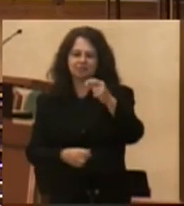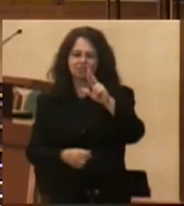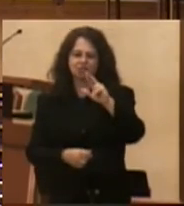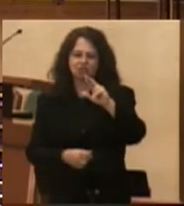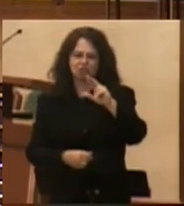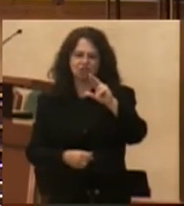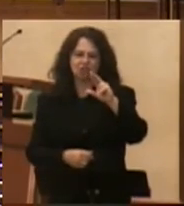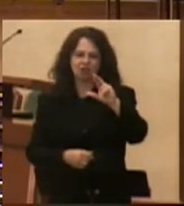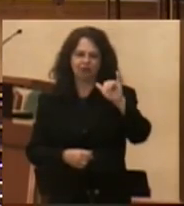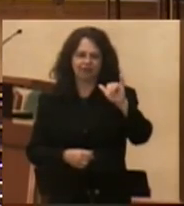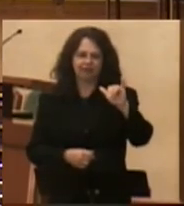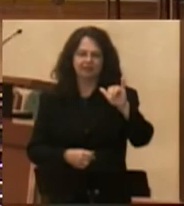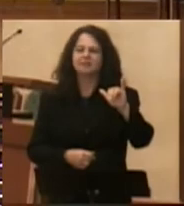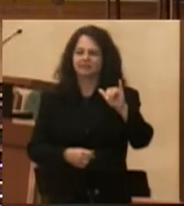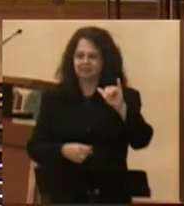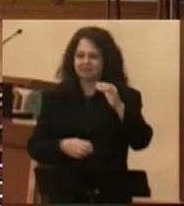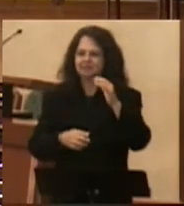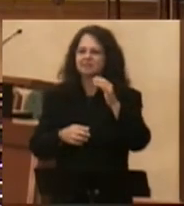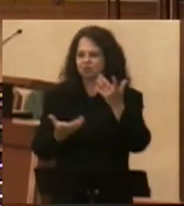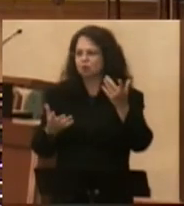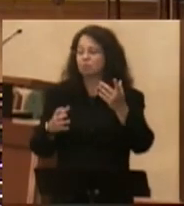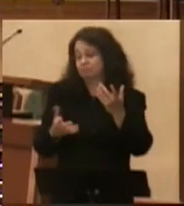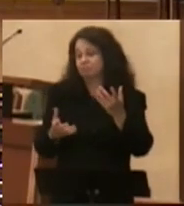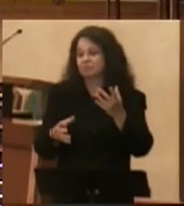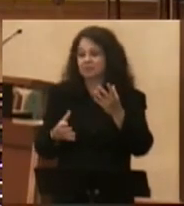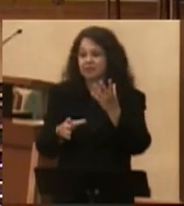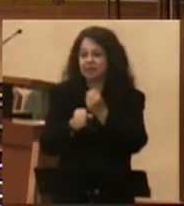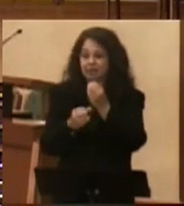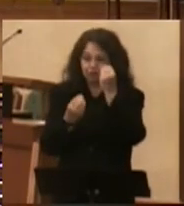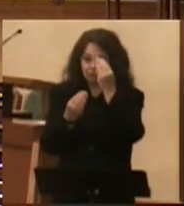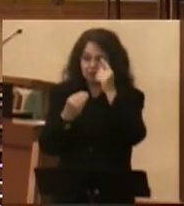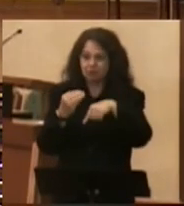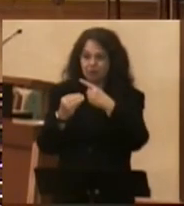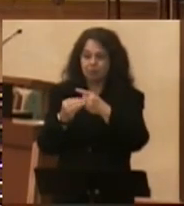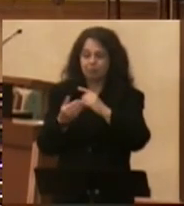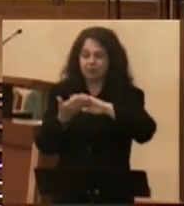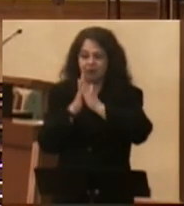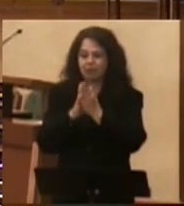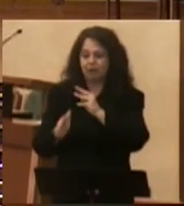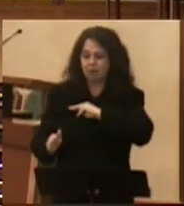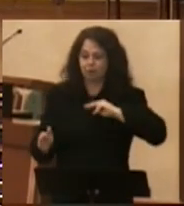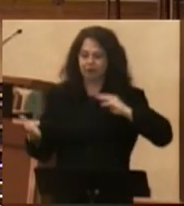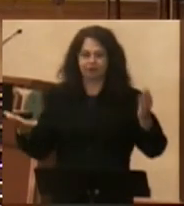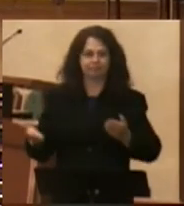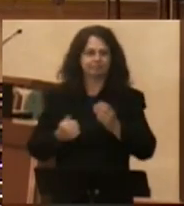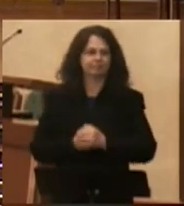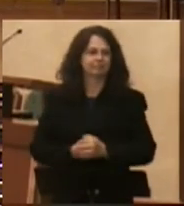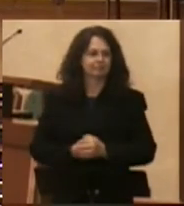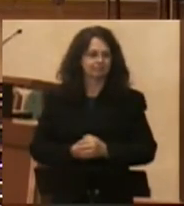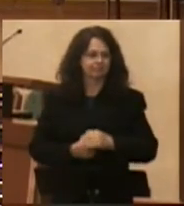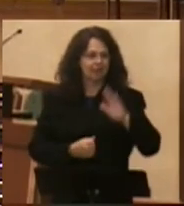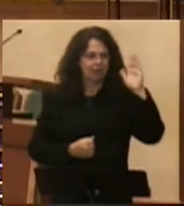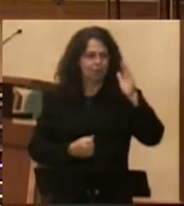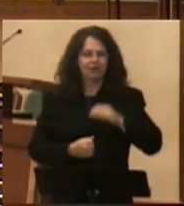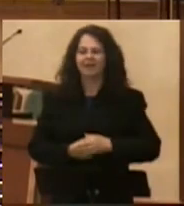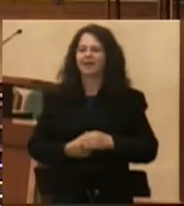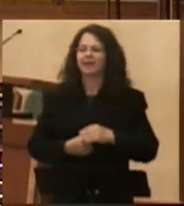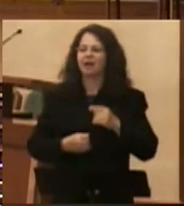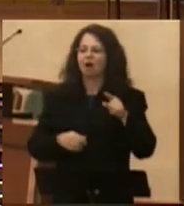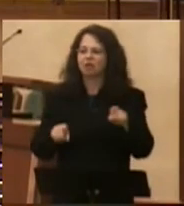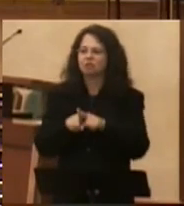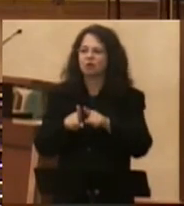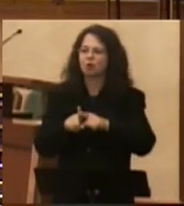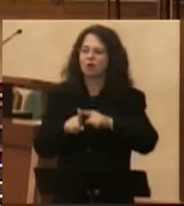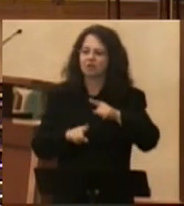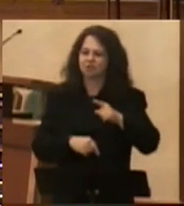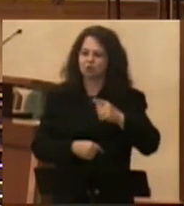rolling. That's all I have for announcements for you. There are many more in your bulletin that you can check out. But I wanted to